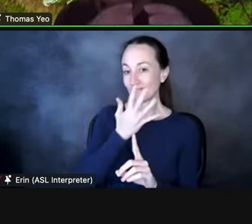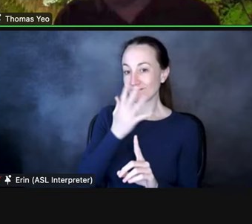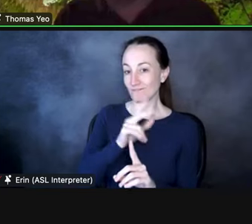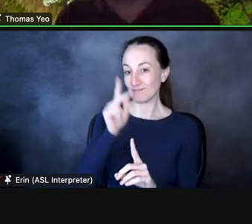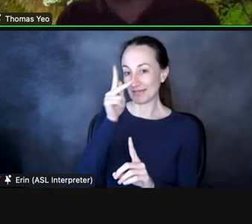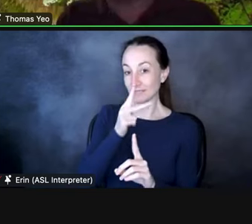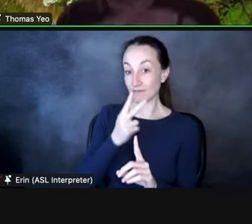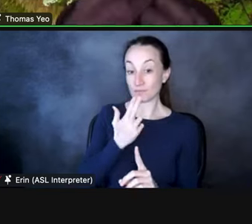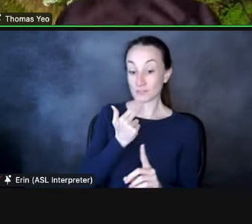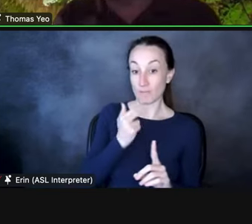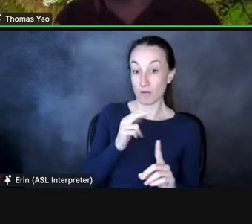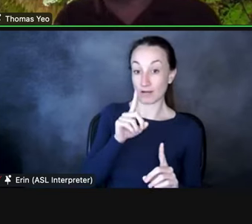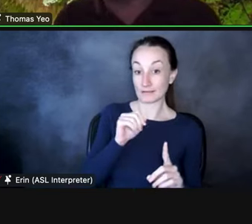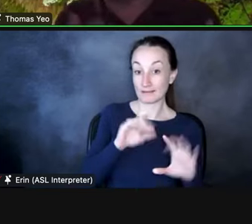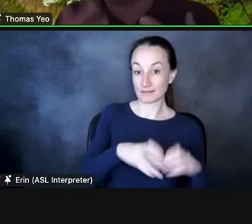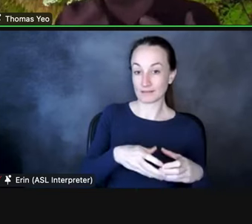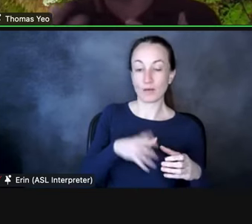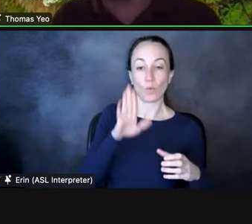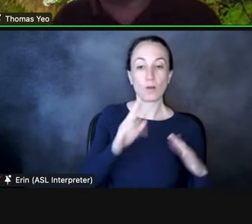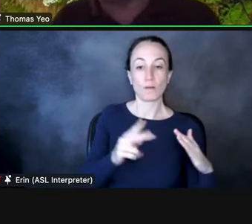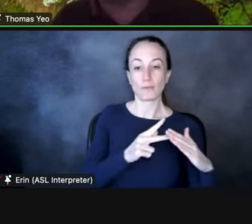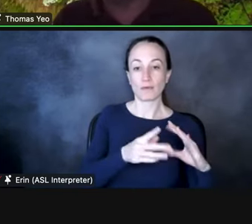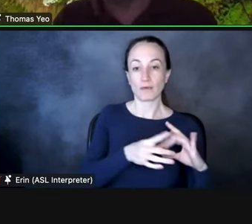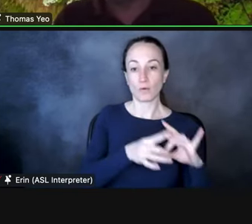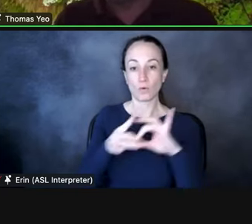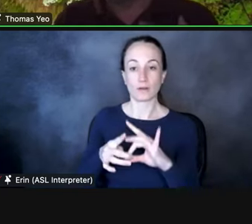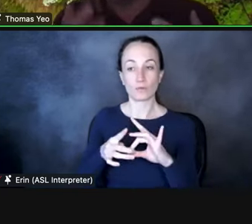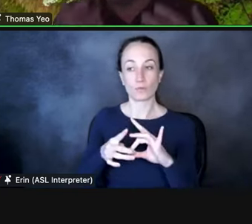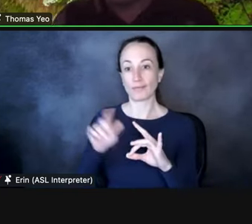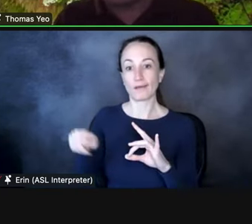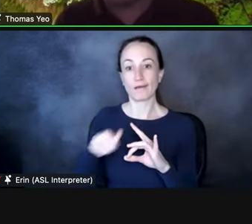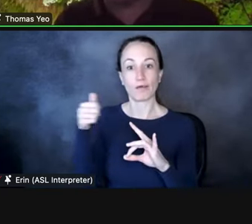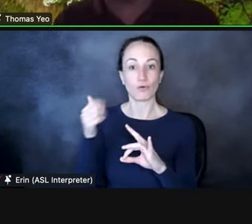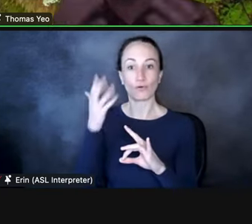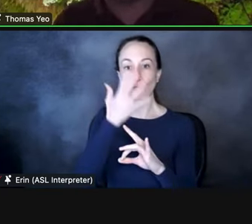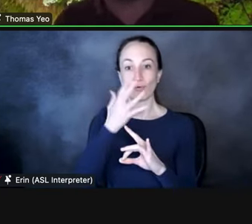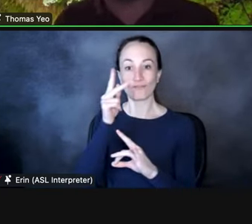this unique phenotype will be correlated with some other phenotype in an